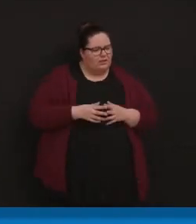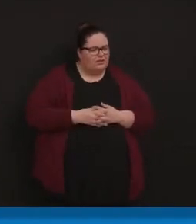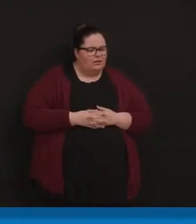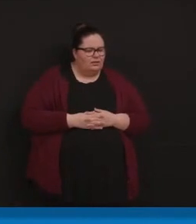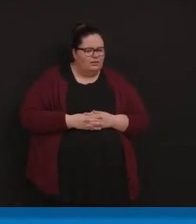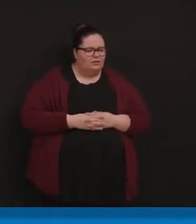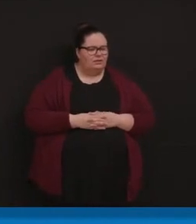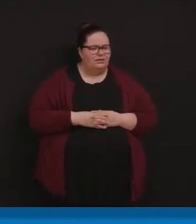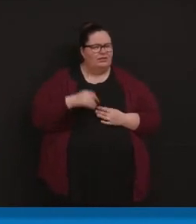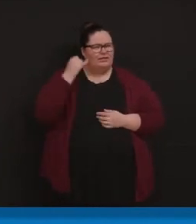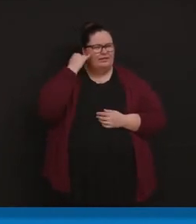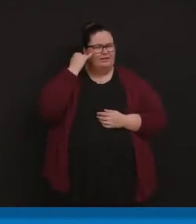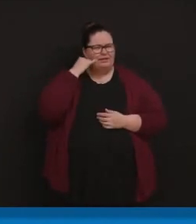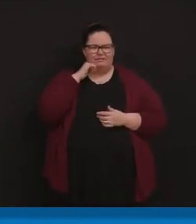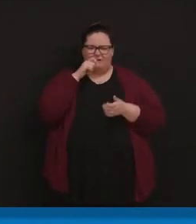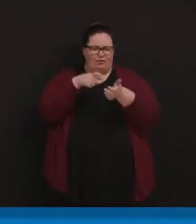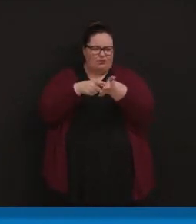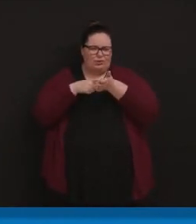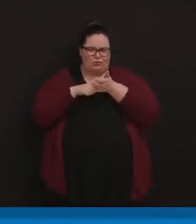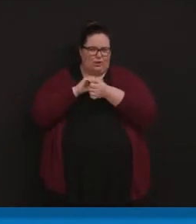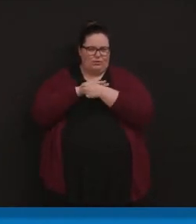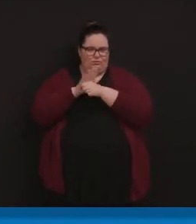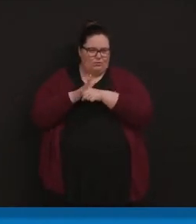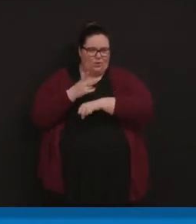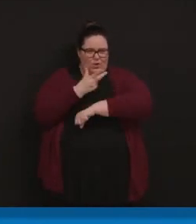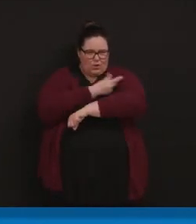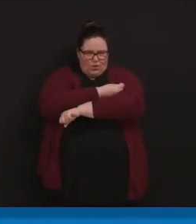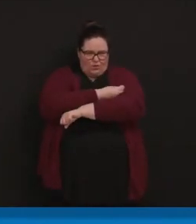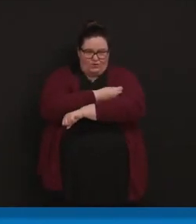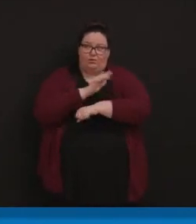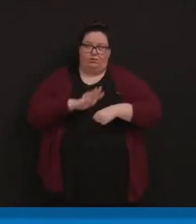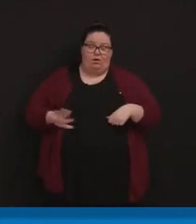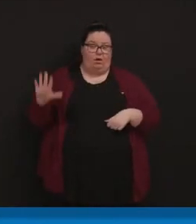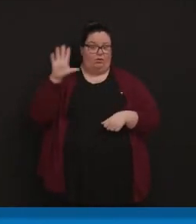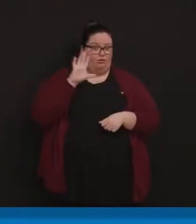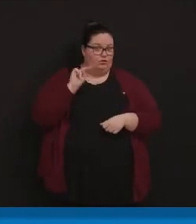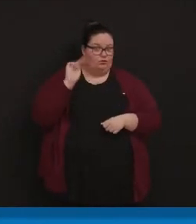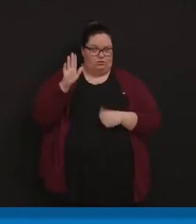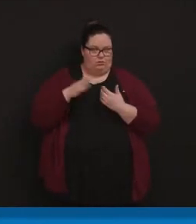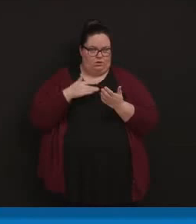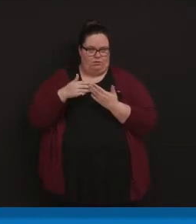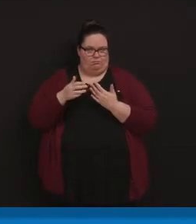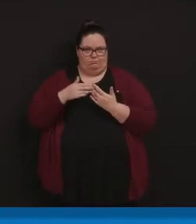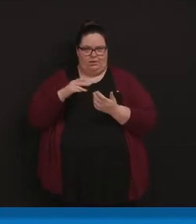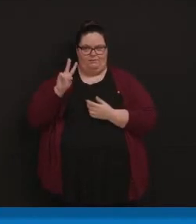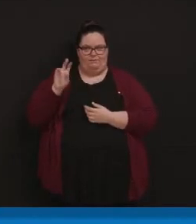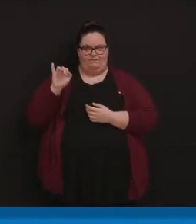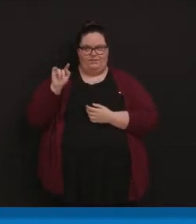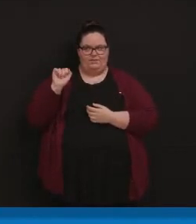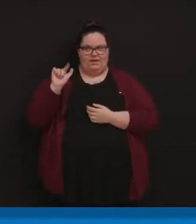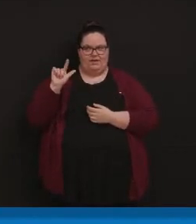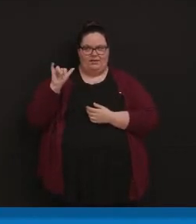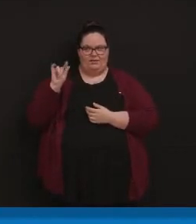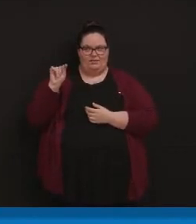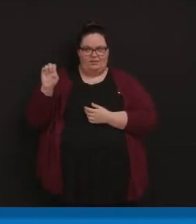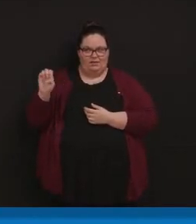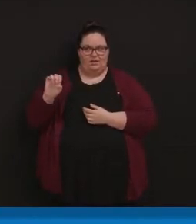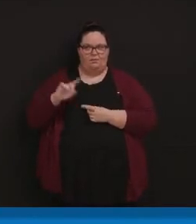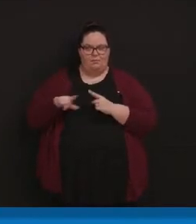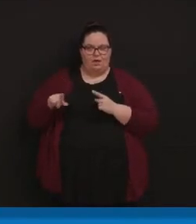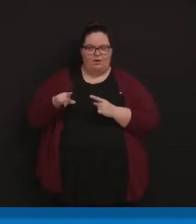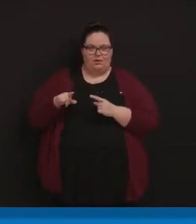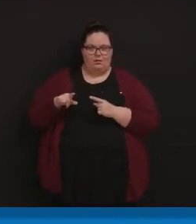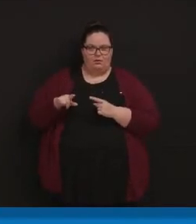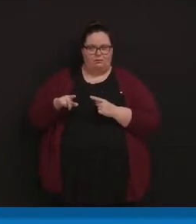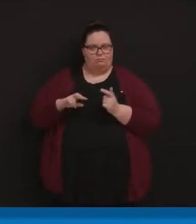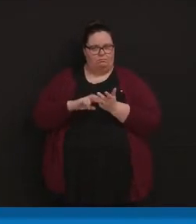if a lack of mandatory vaccines anywhere in the province would pose any potential challenges to